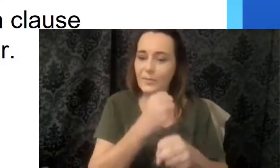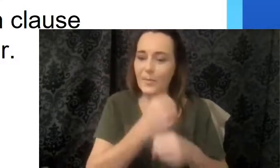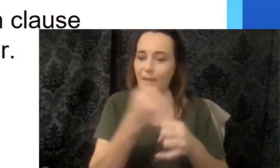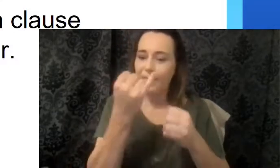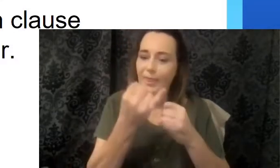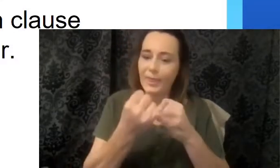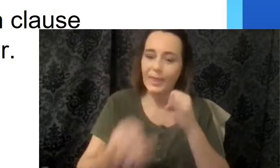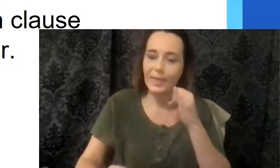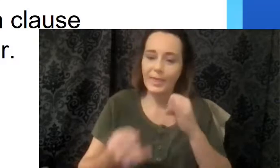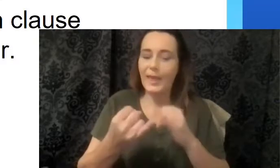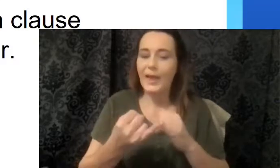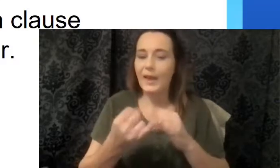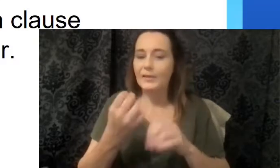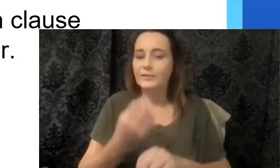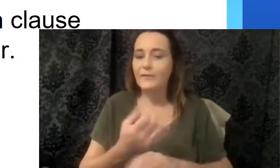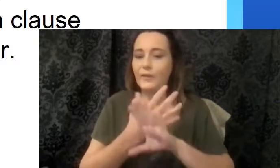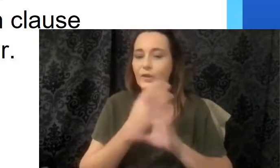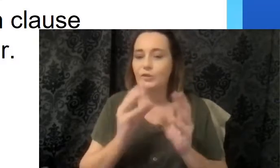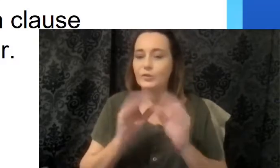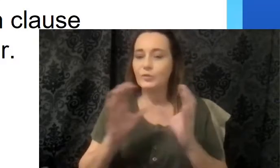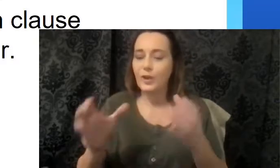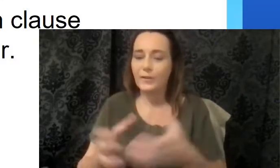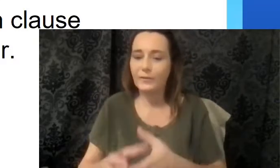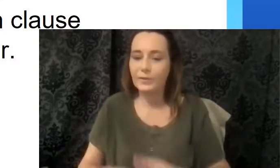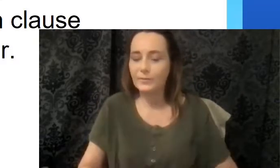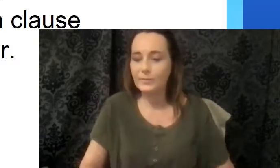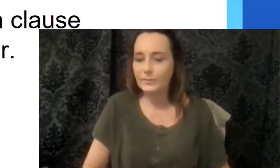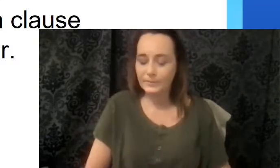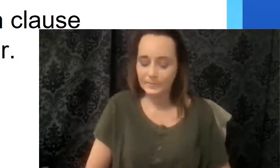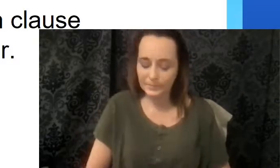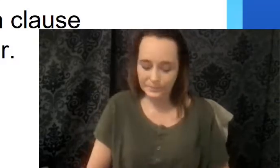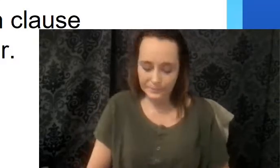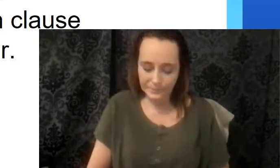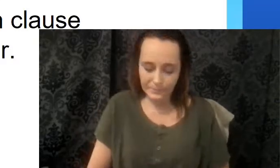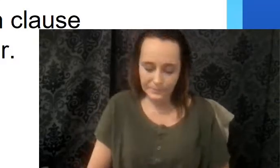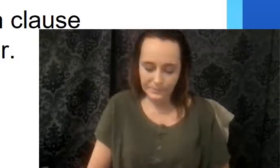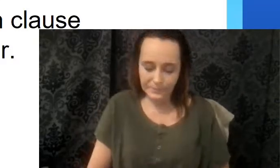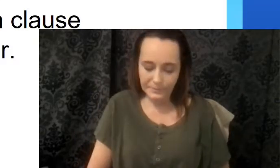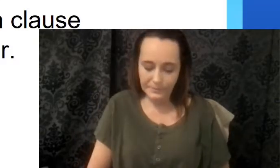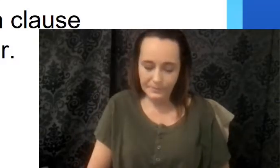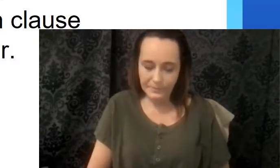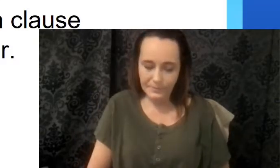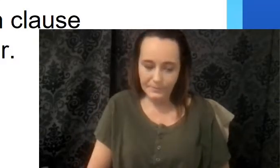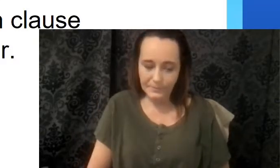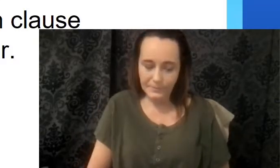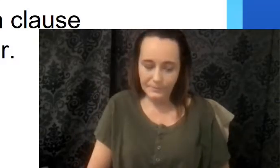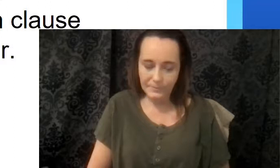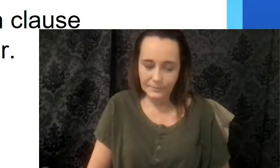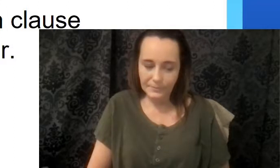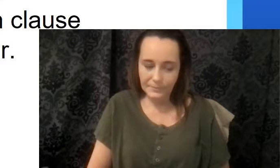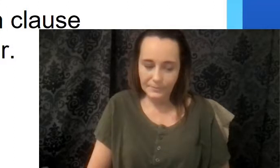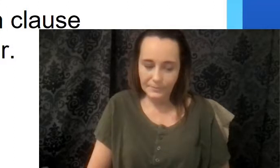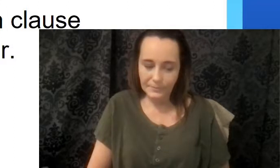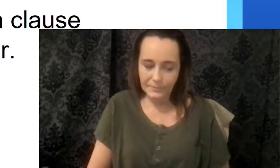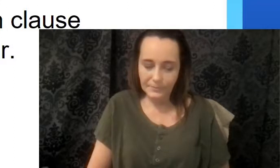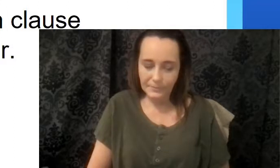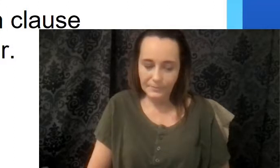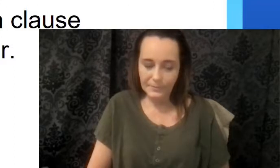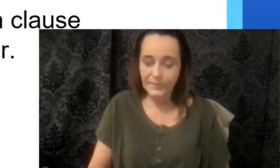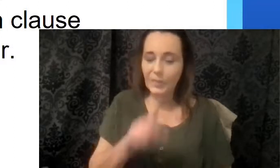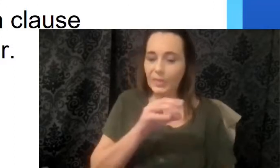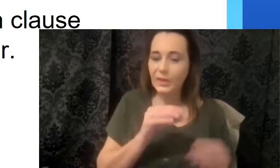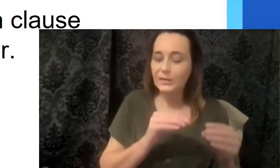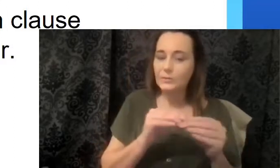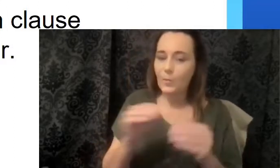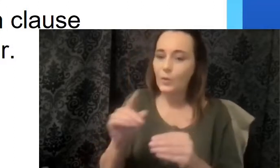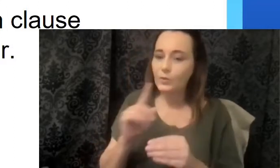conference. I think better to answer it, because you're asking a legal question, and this motion is put in actually